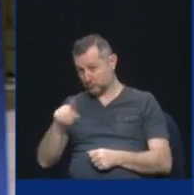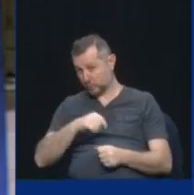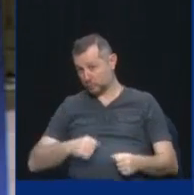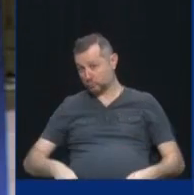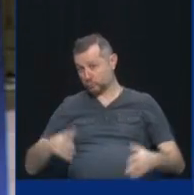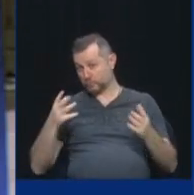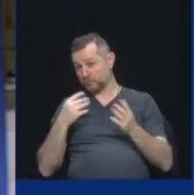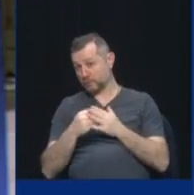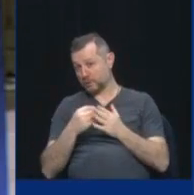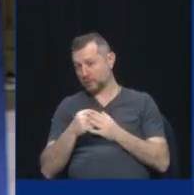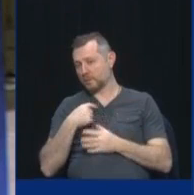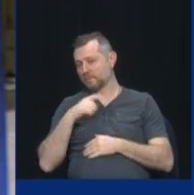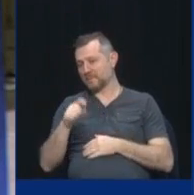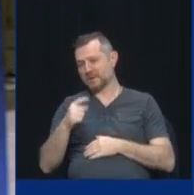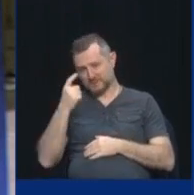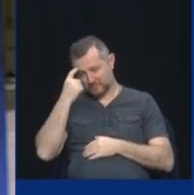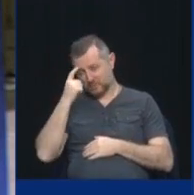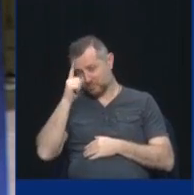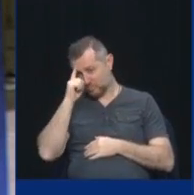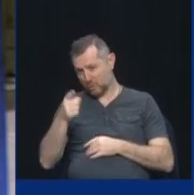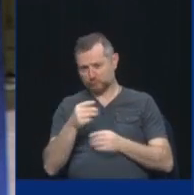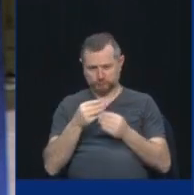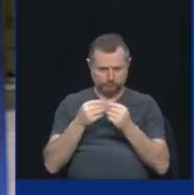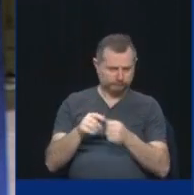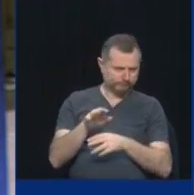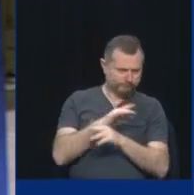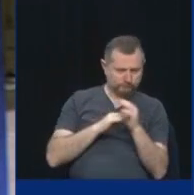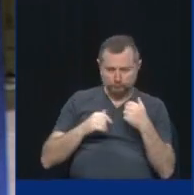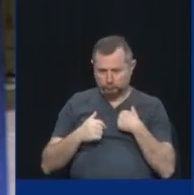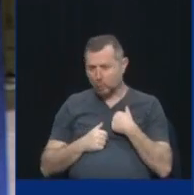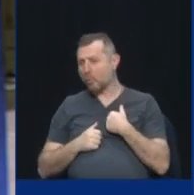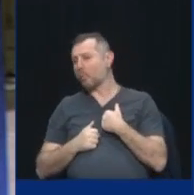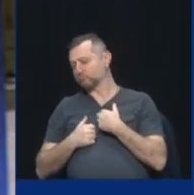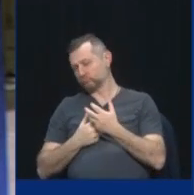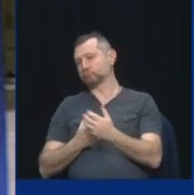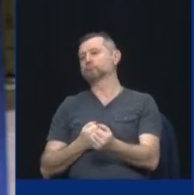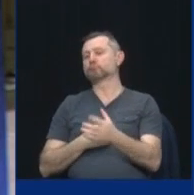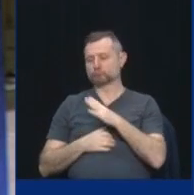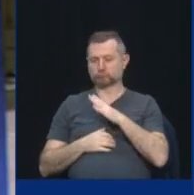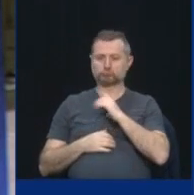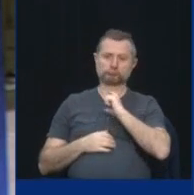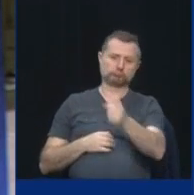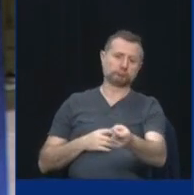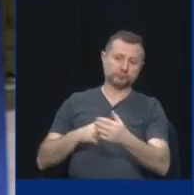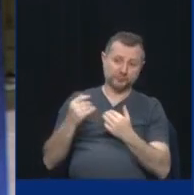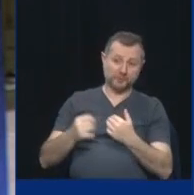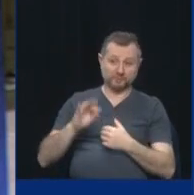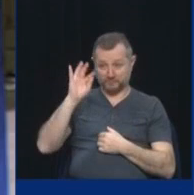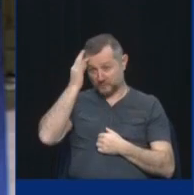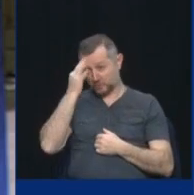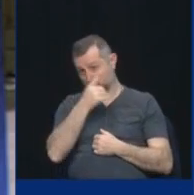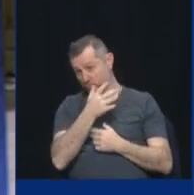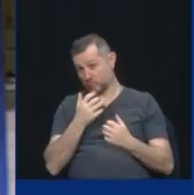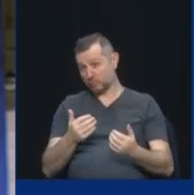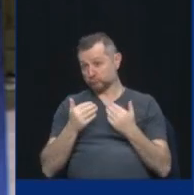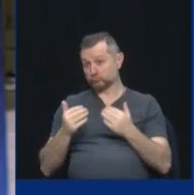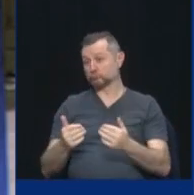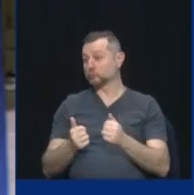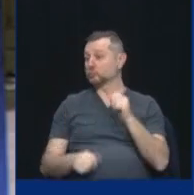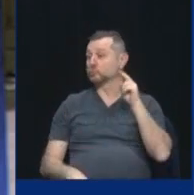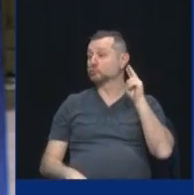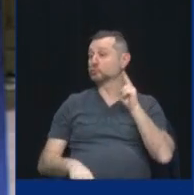process, period. And if the federal government wants to do stupid, they can do stupid with their